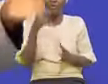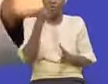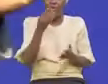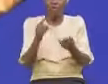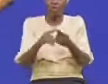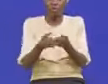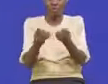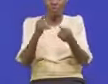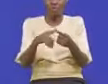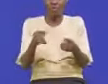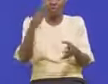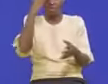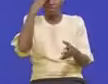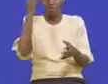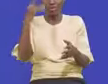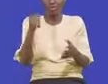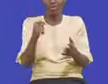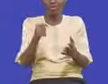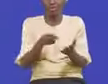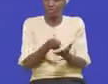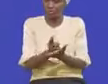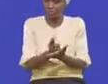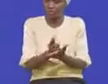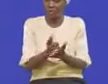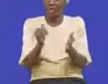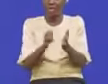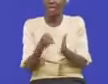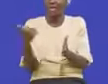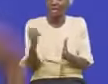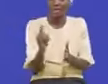Ejiba mesema na vasi ejanya te pelagbo.